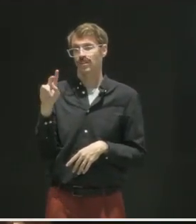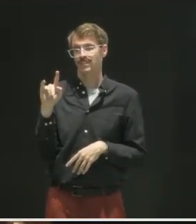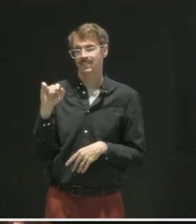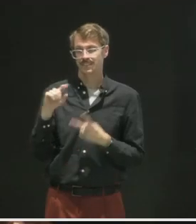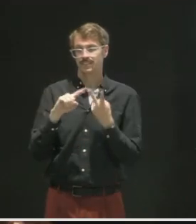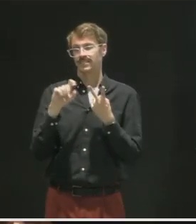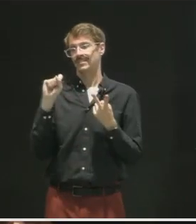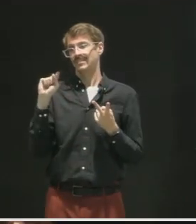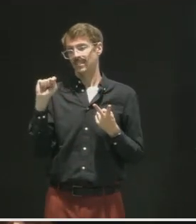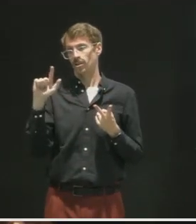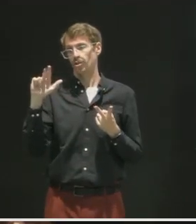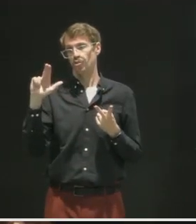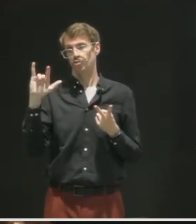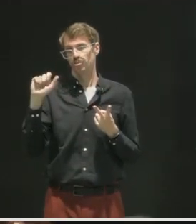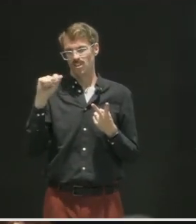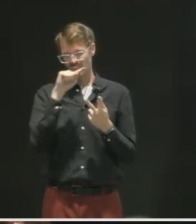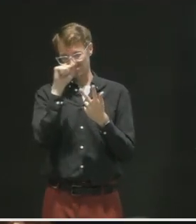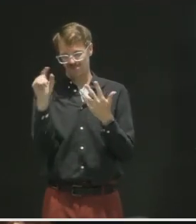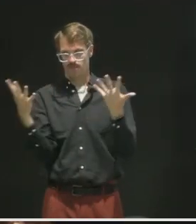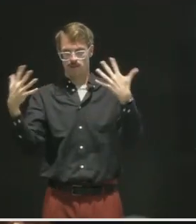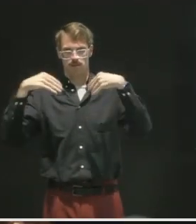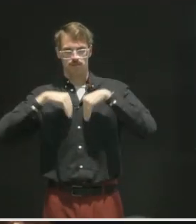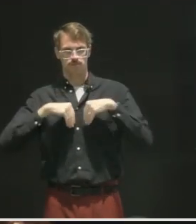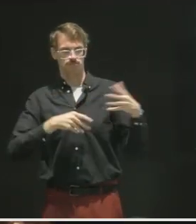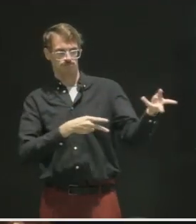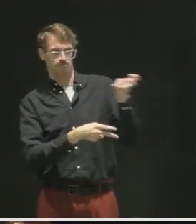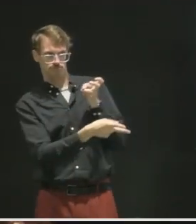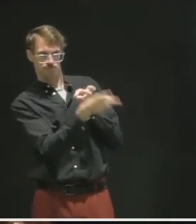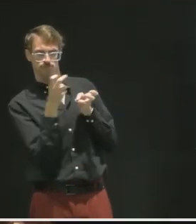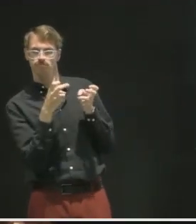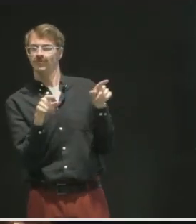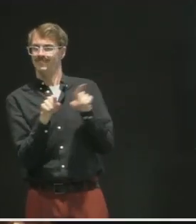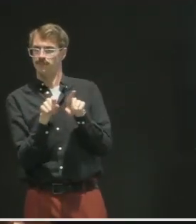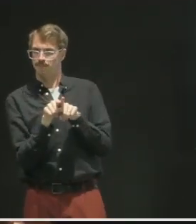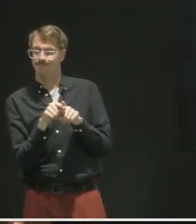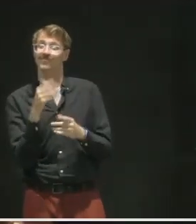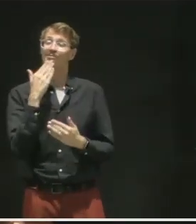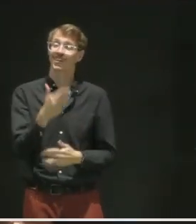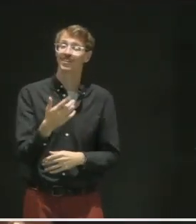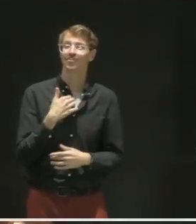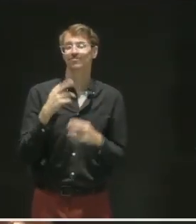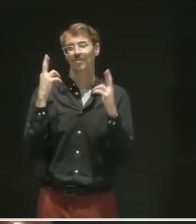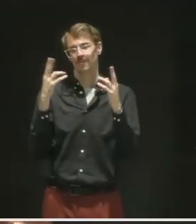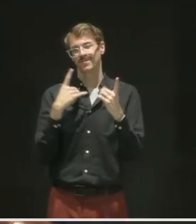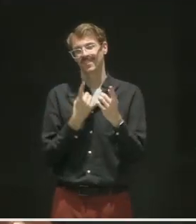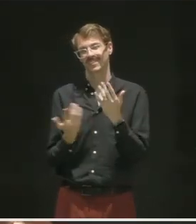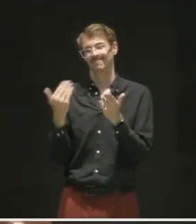Caribbean space. Thank you, and I hope we'll be able to have more of an opportunity to share.